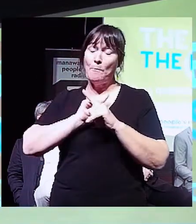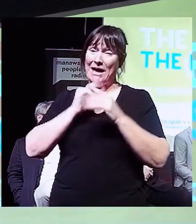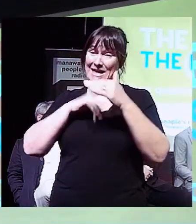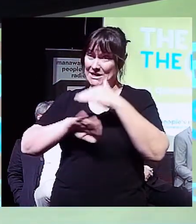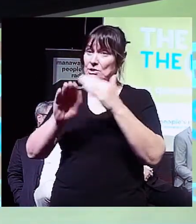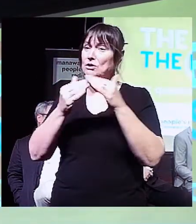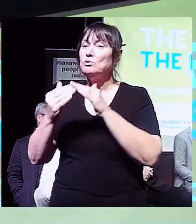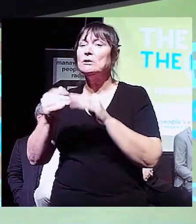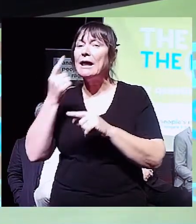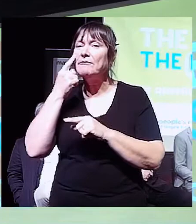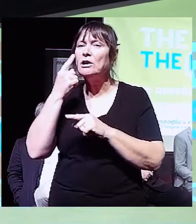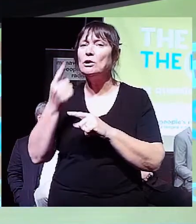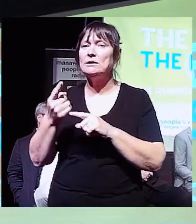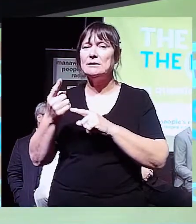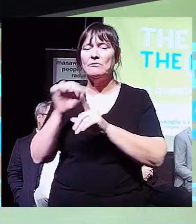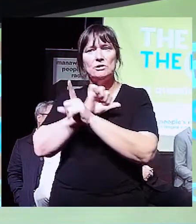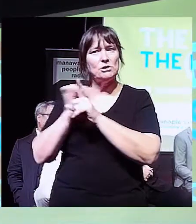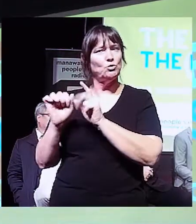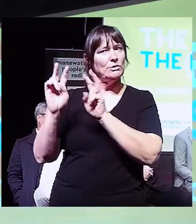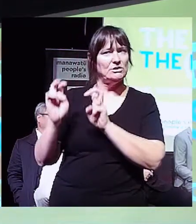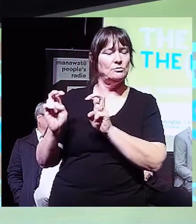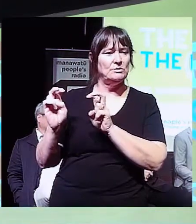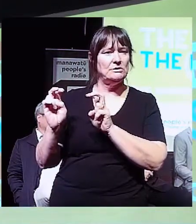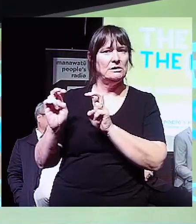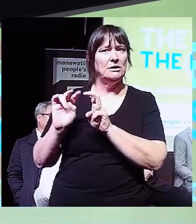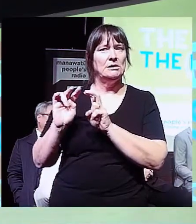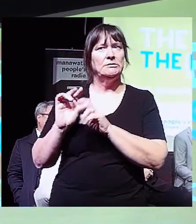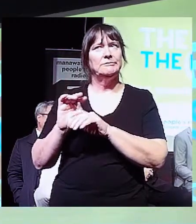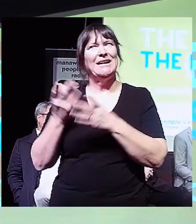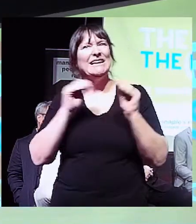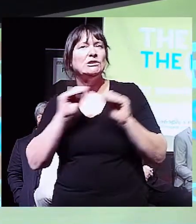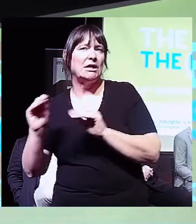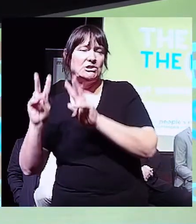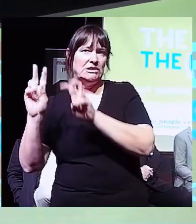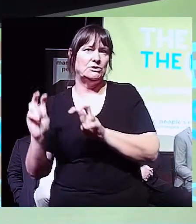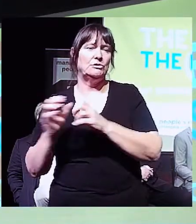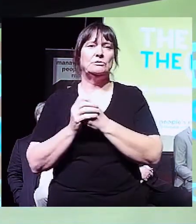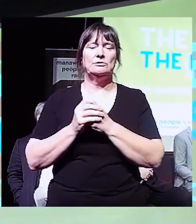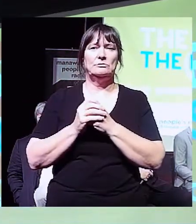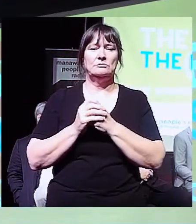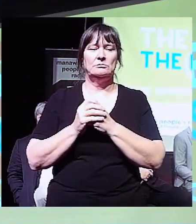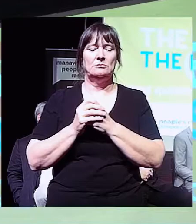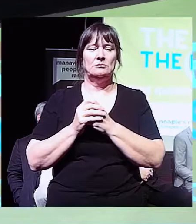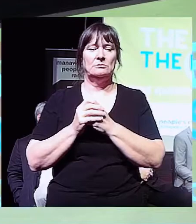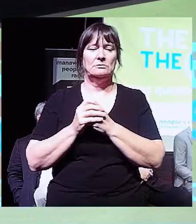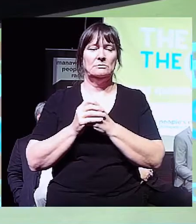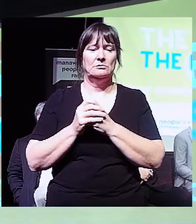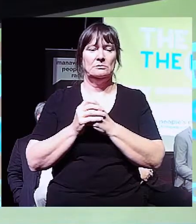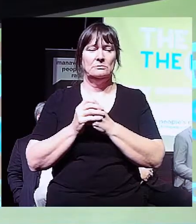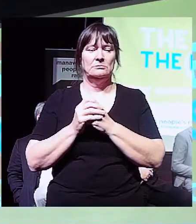having a look at some of the social issues, some of the education issues, some of the issues to do